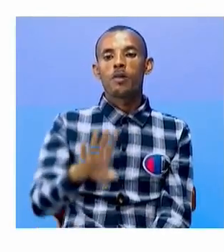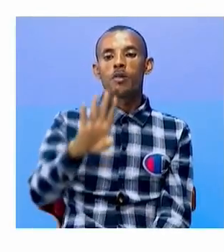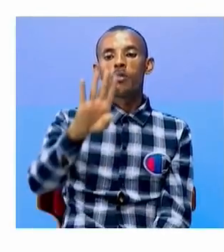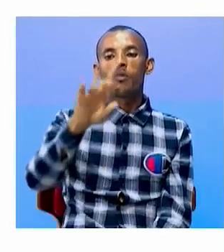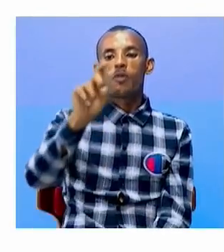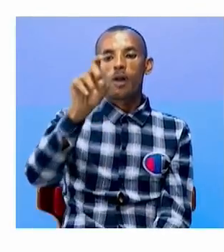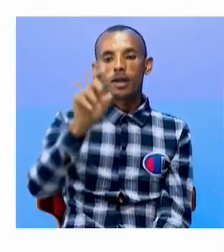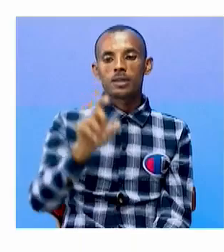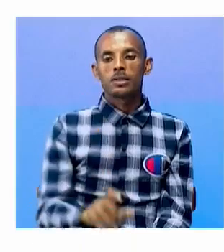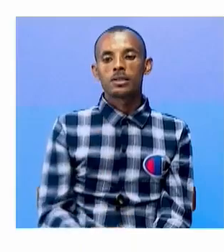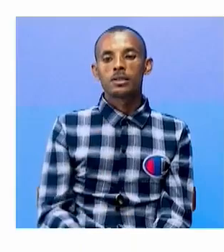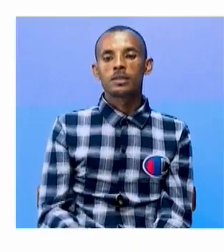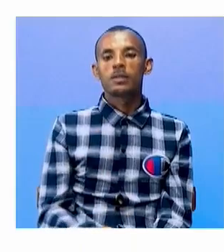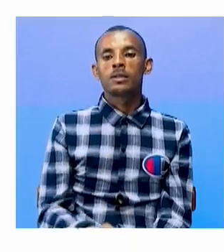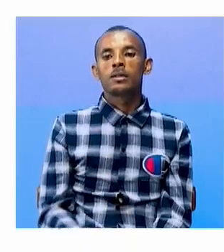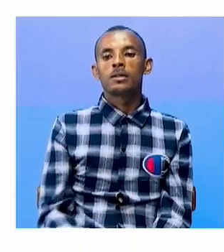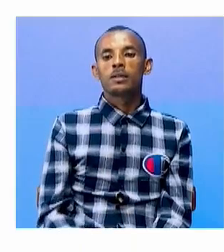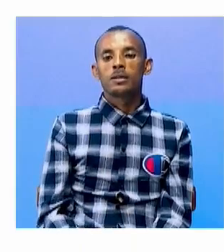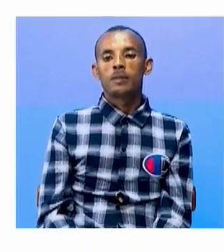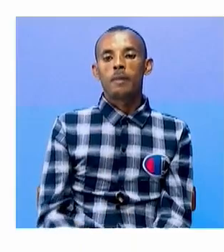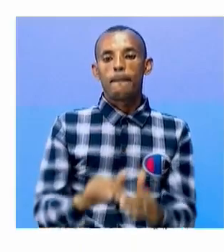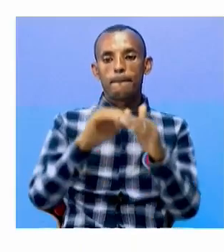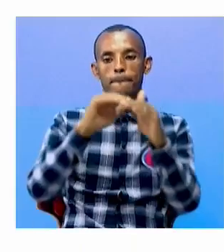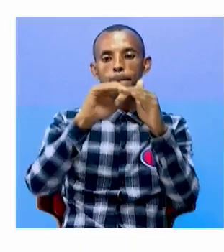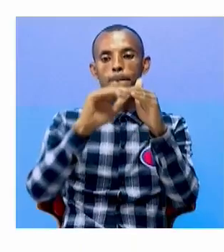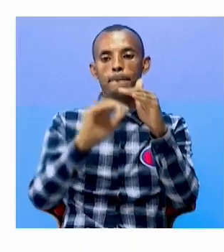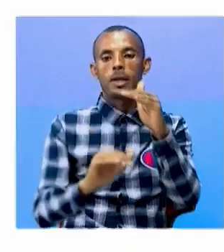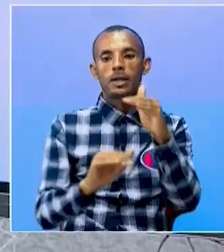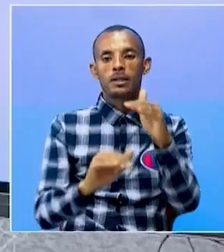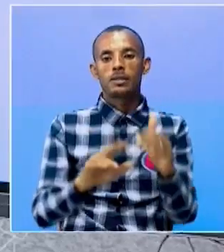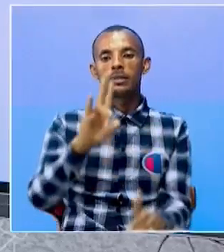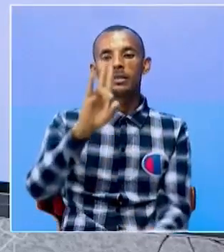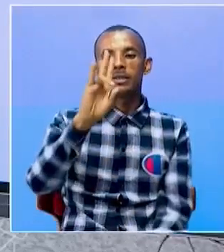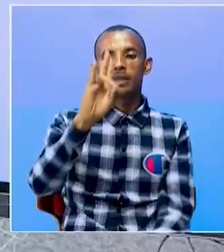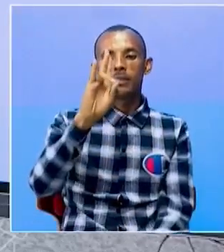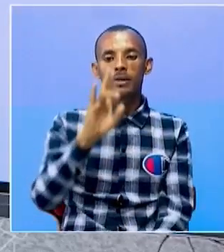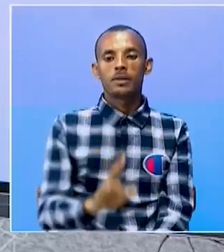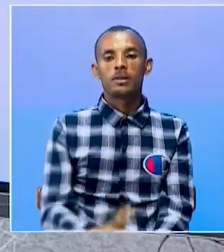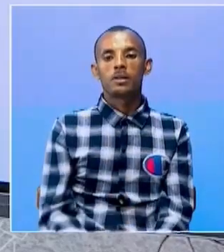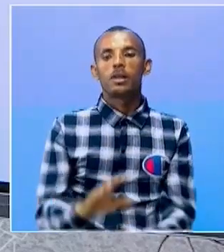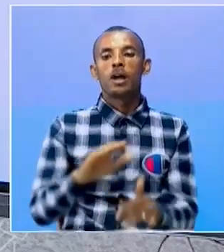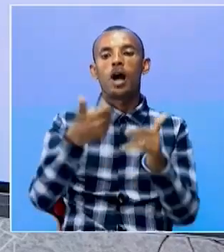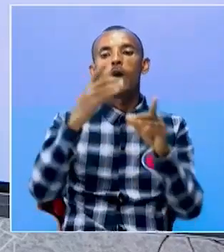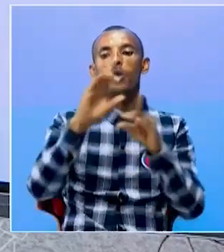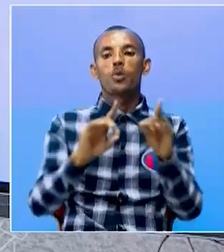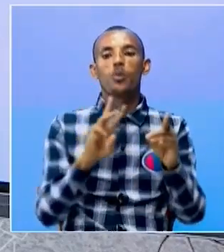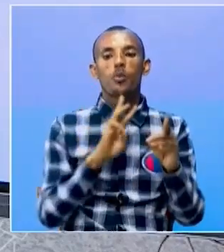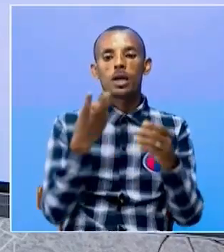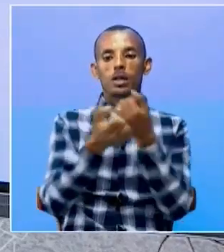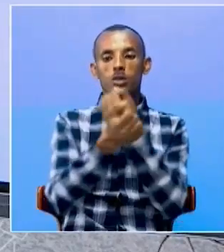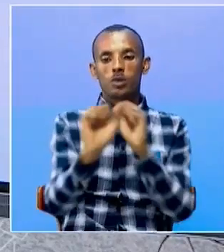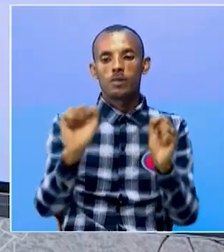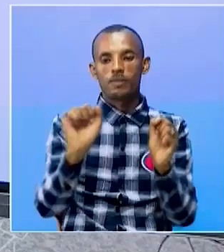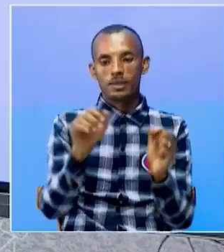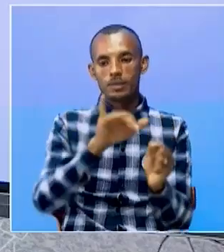4x minus 7. Minus 7. How do we solve such equation?